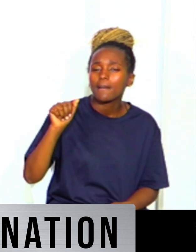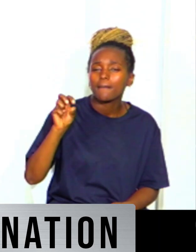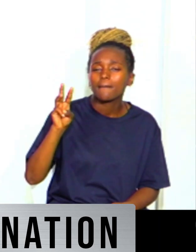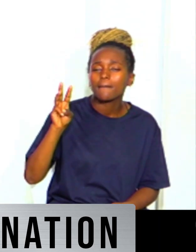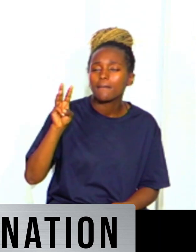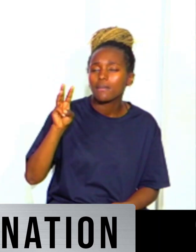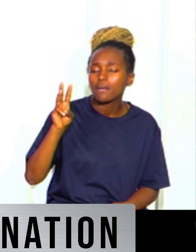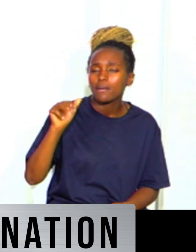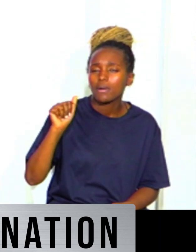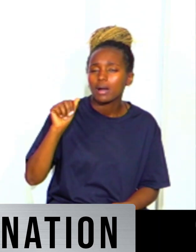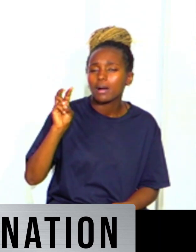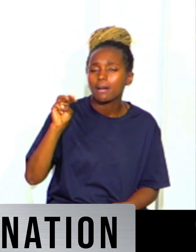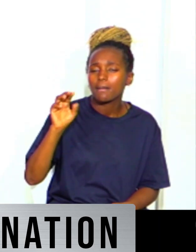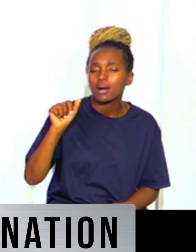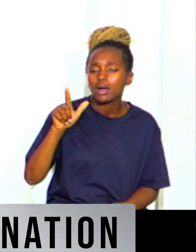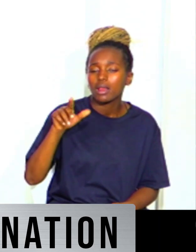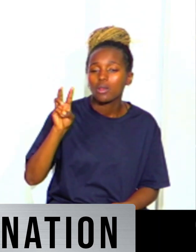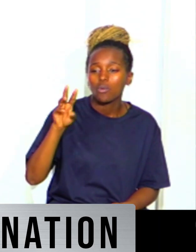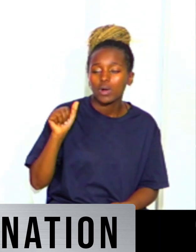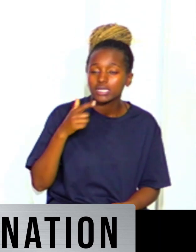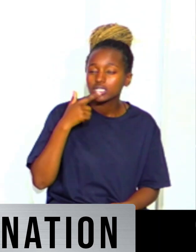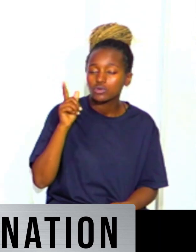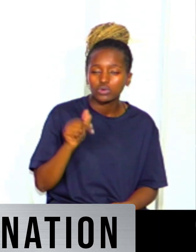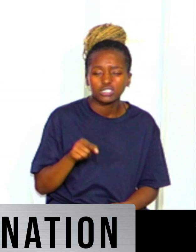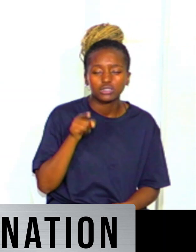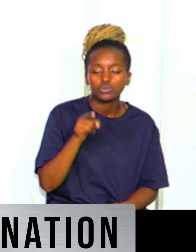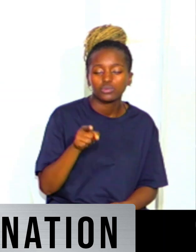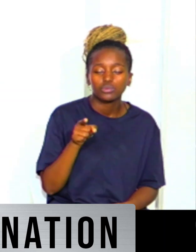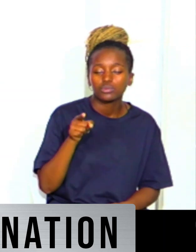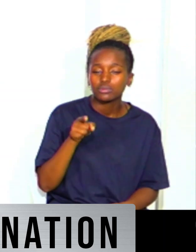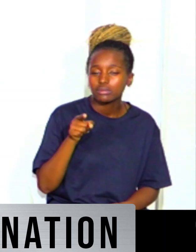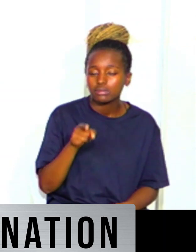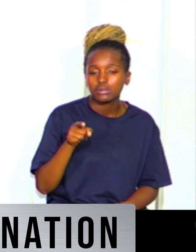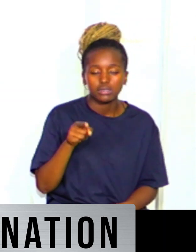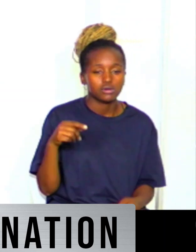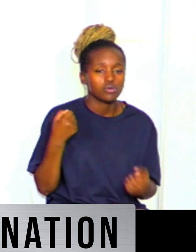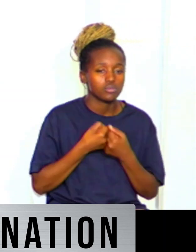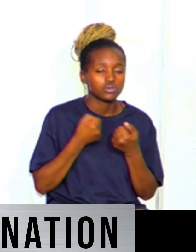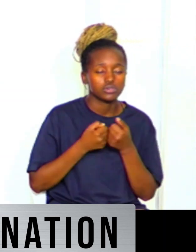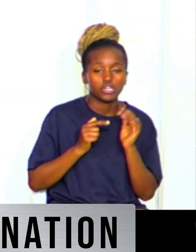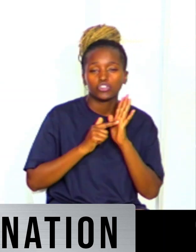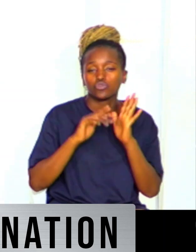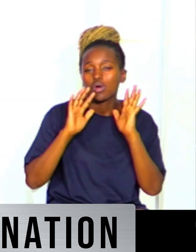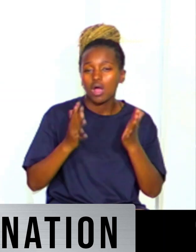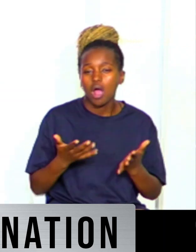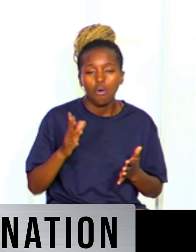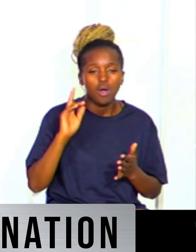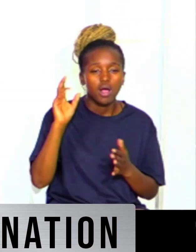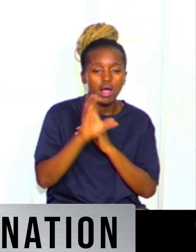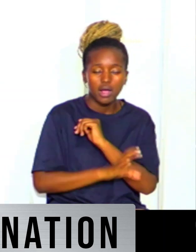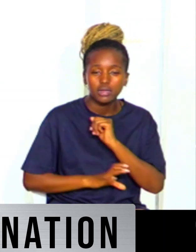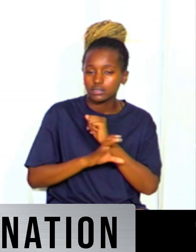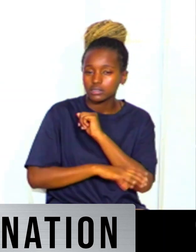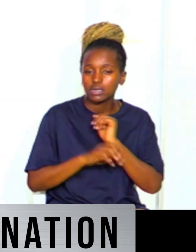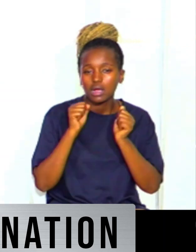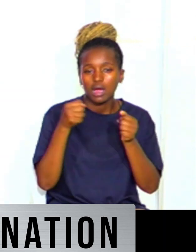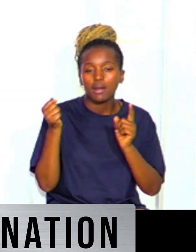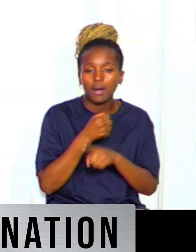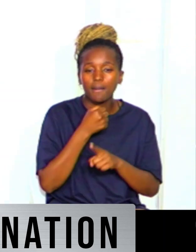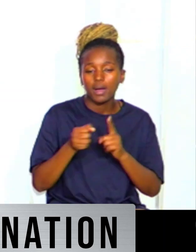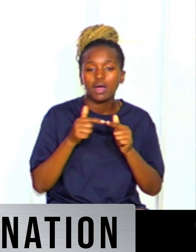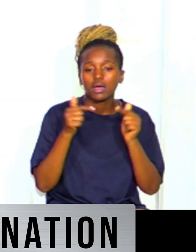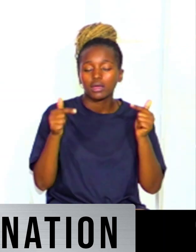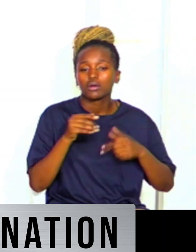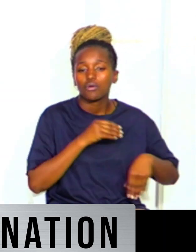of the criminal justice system. Yeah. Okay. Weaponization of the fight against corruption. But truth be